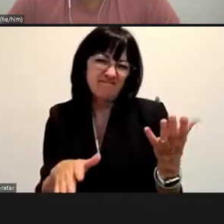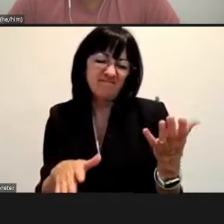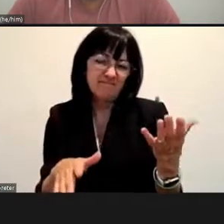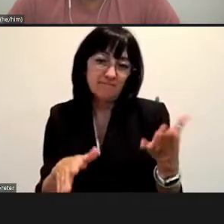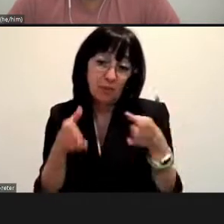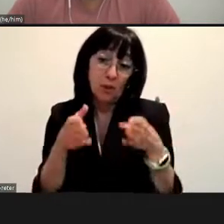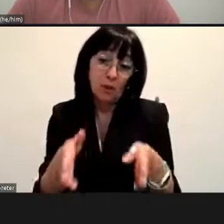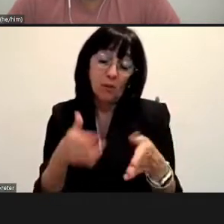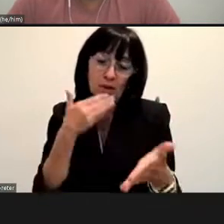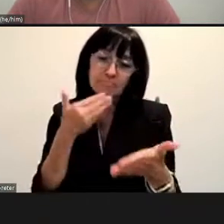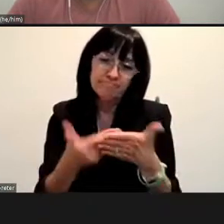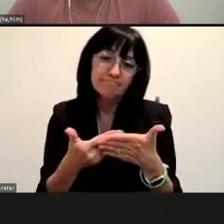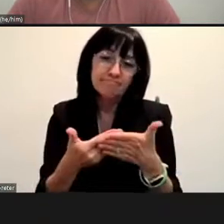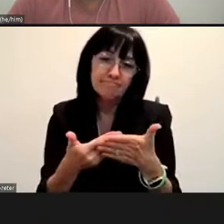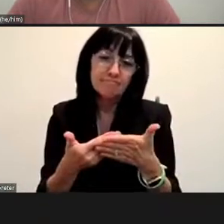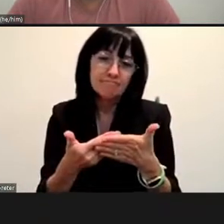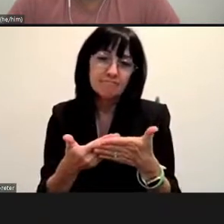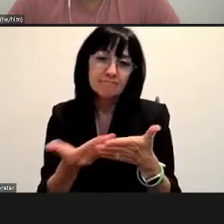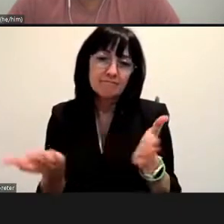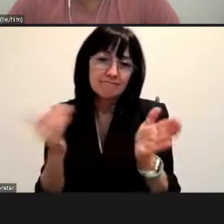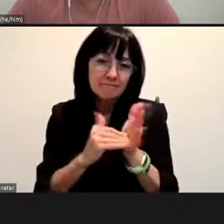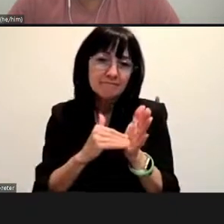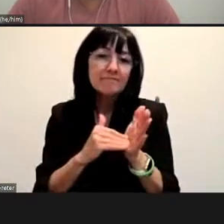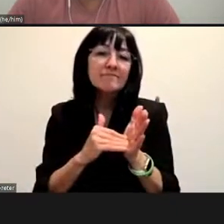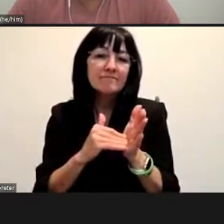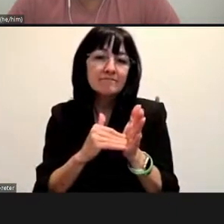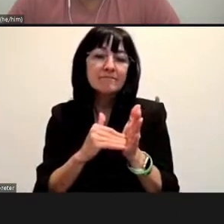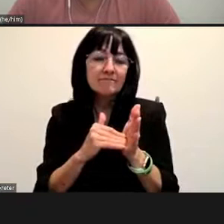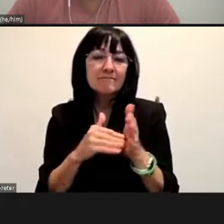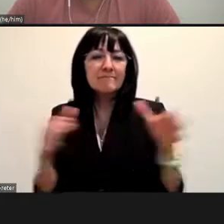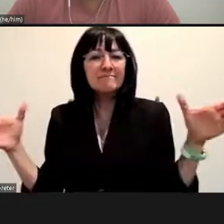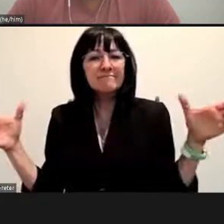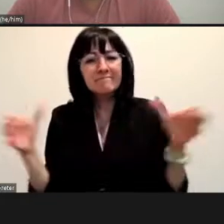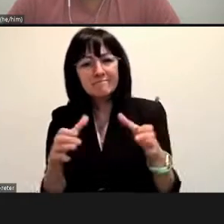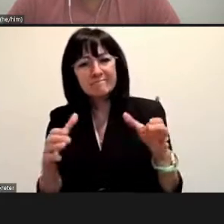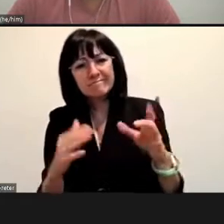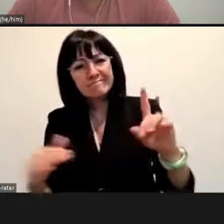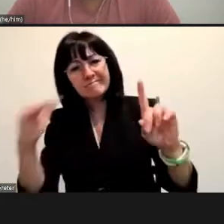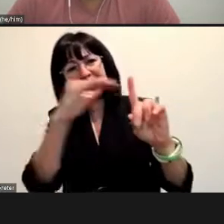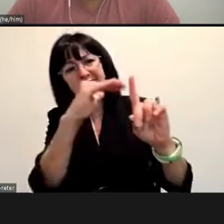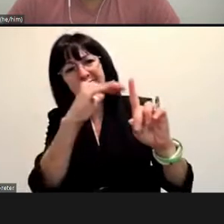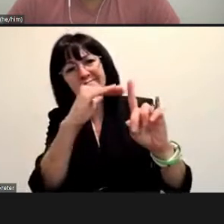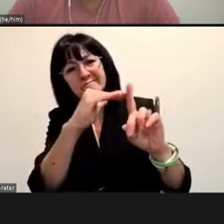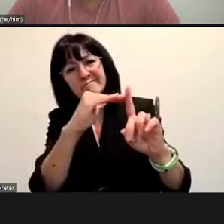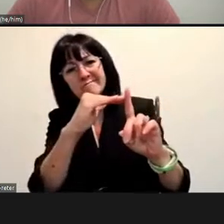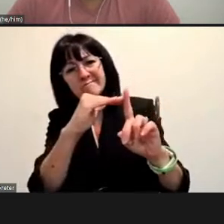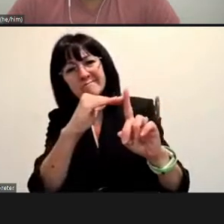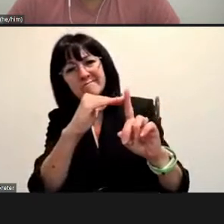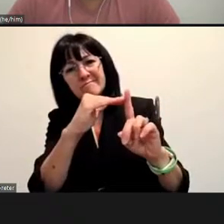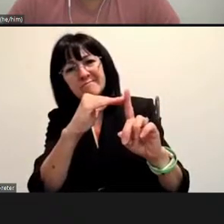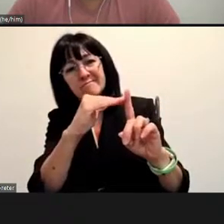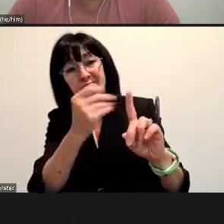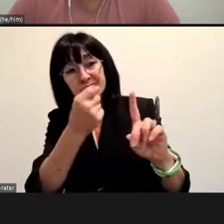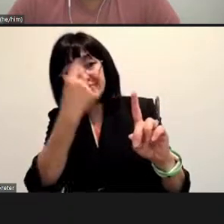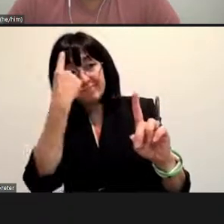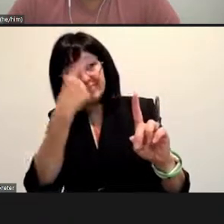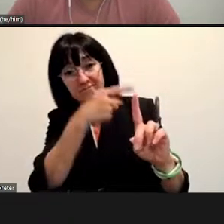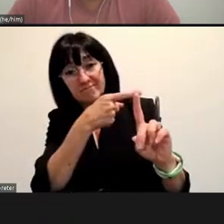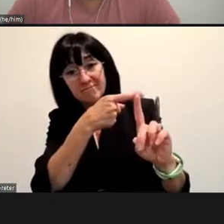to, again, then like come back to an institution and say, hey, like, you've given this department